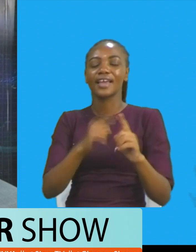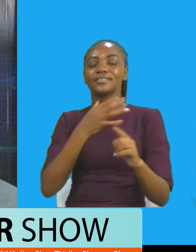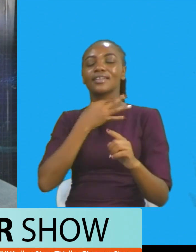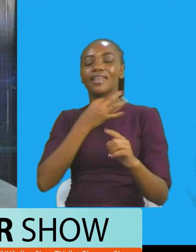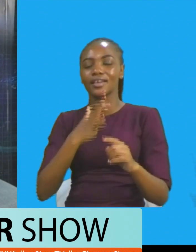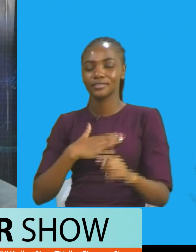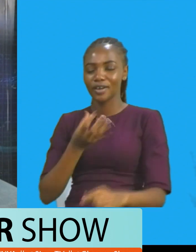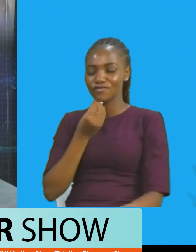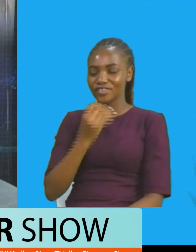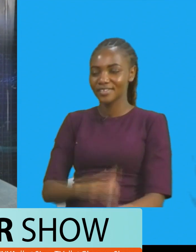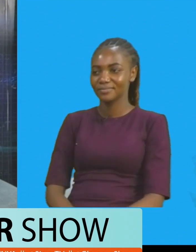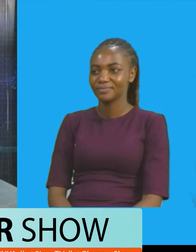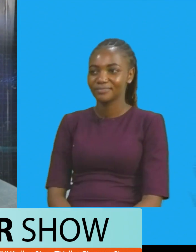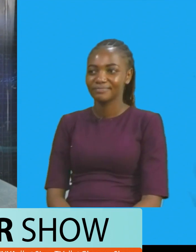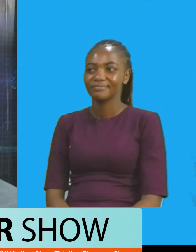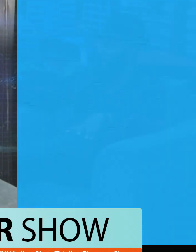pilau.